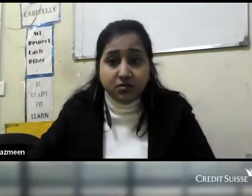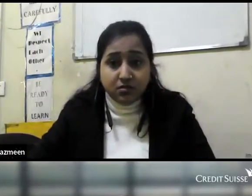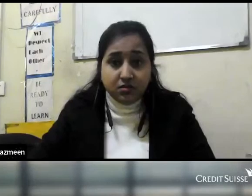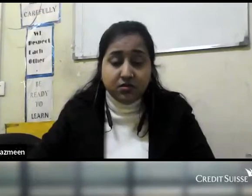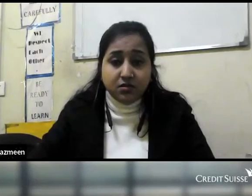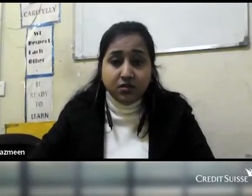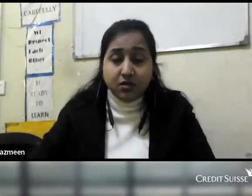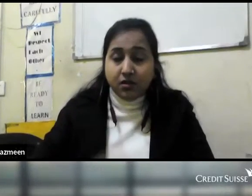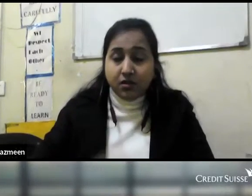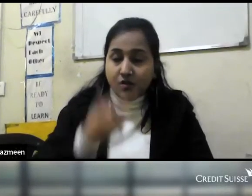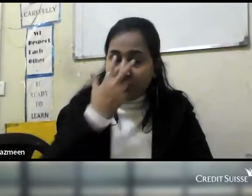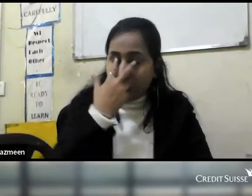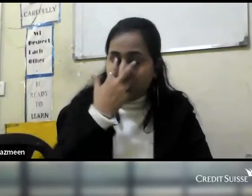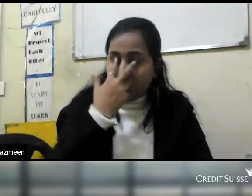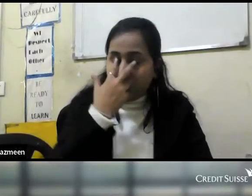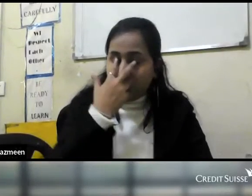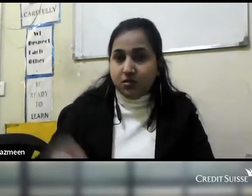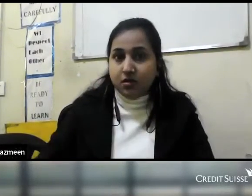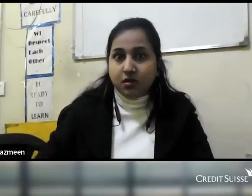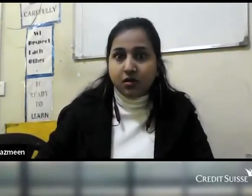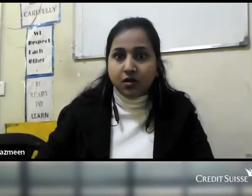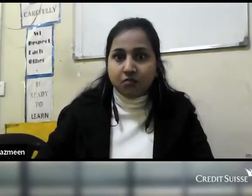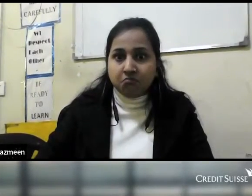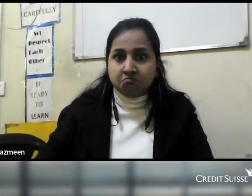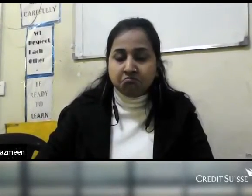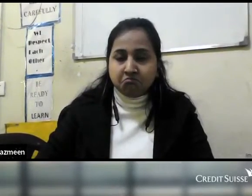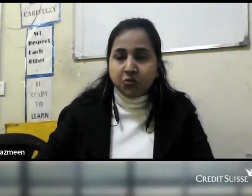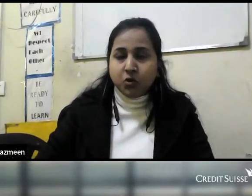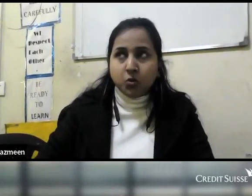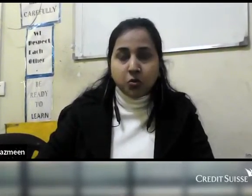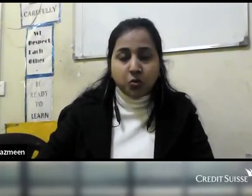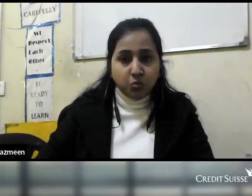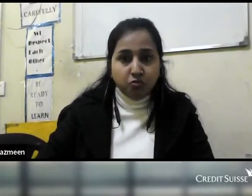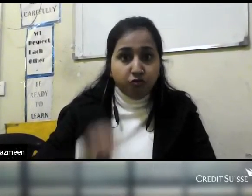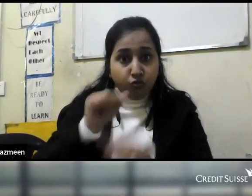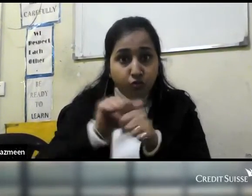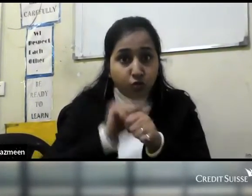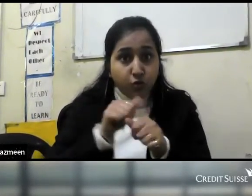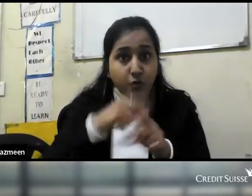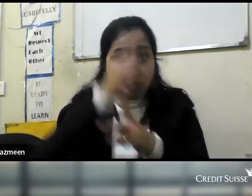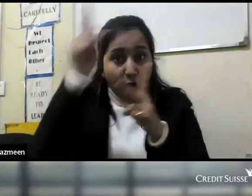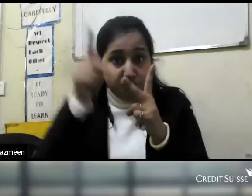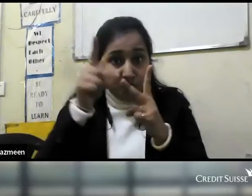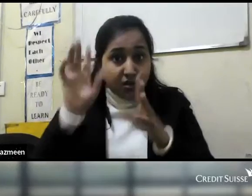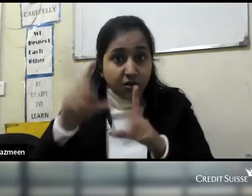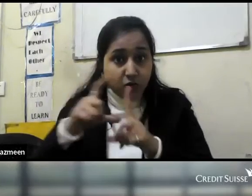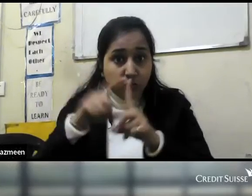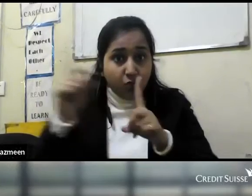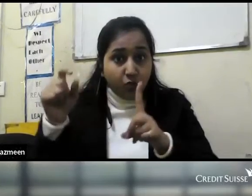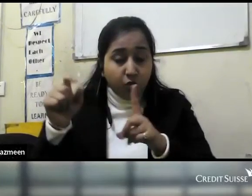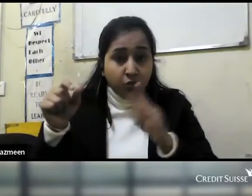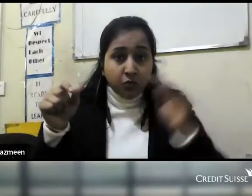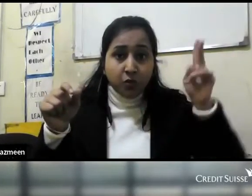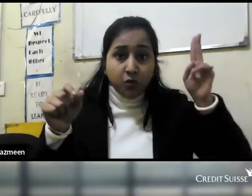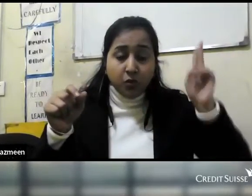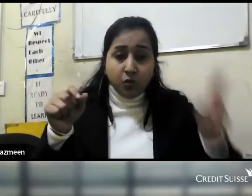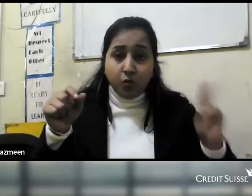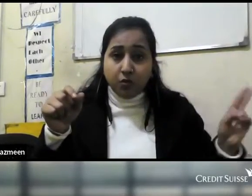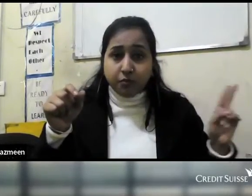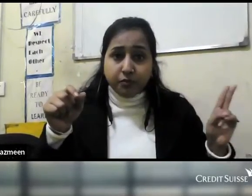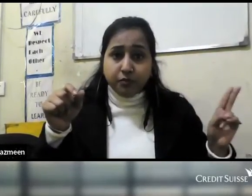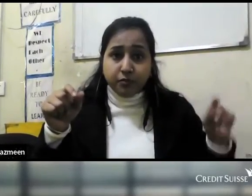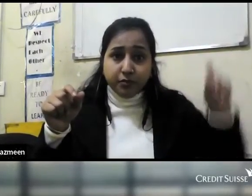visually challenged people are far sharper than the normal people mind. And today the technology is like